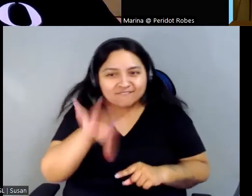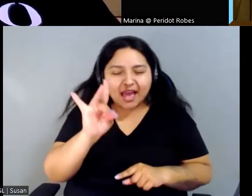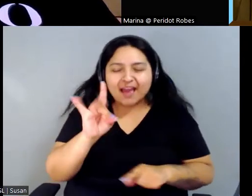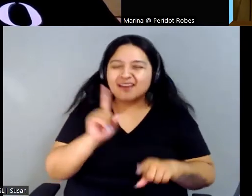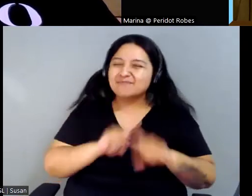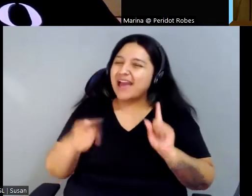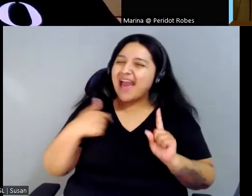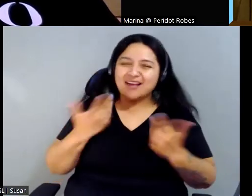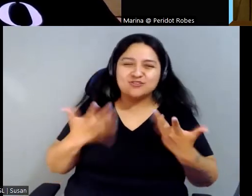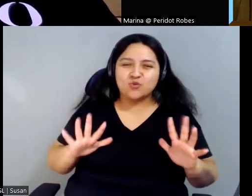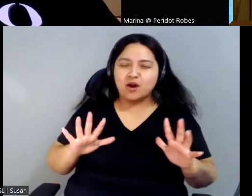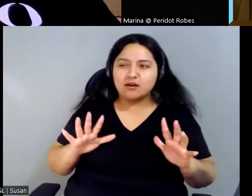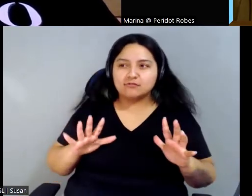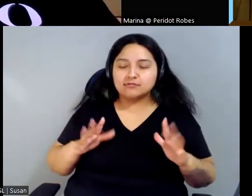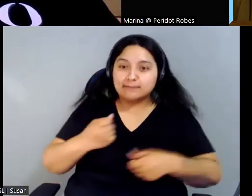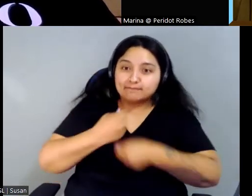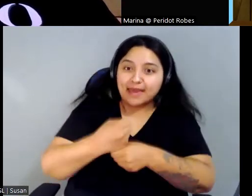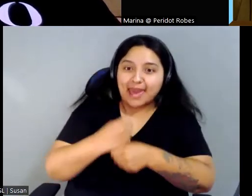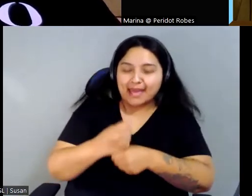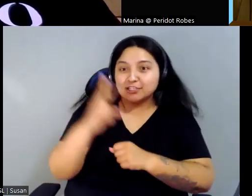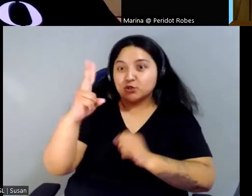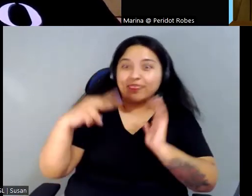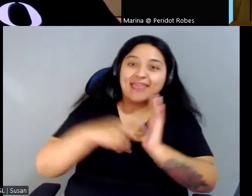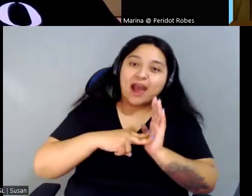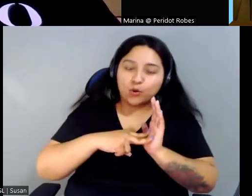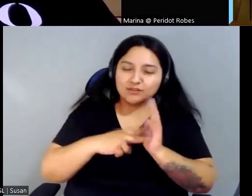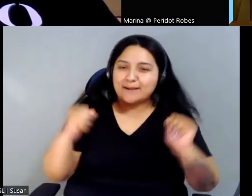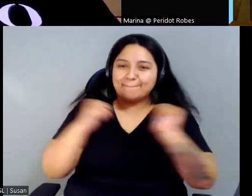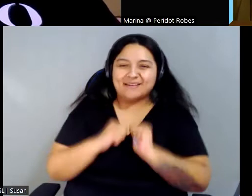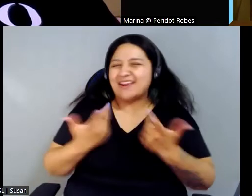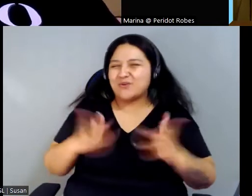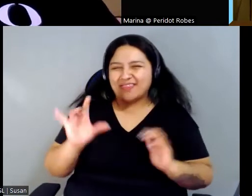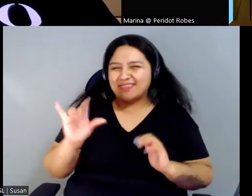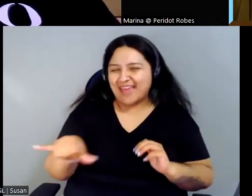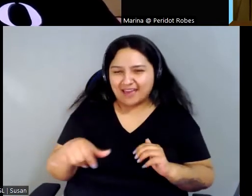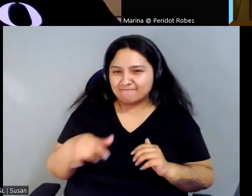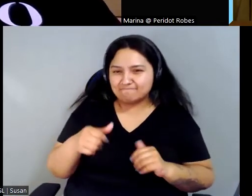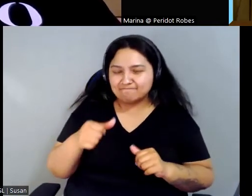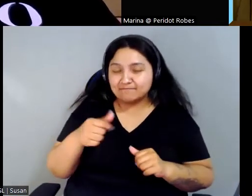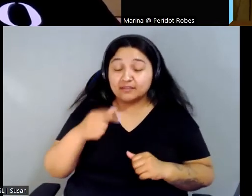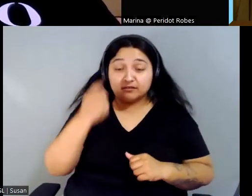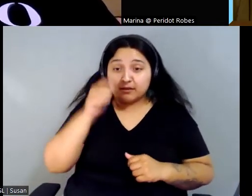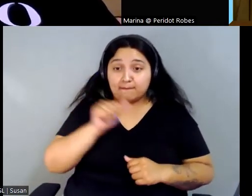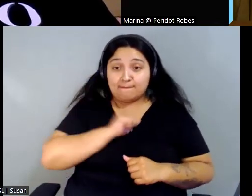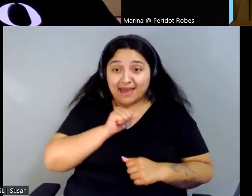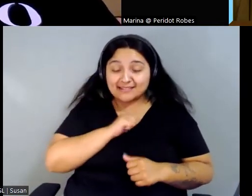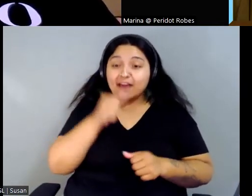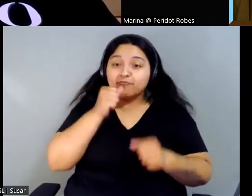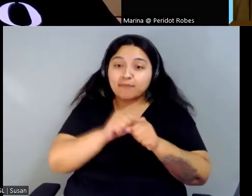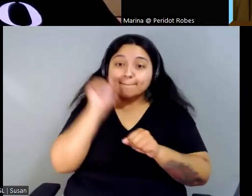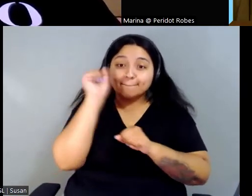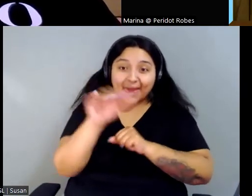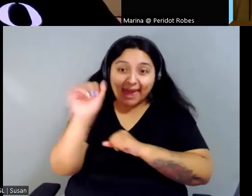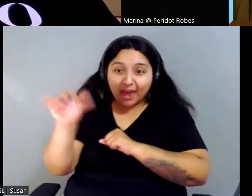want to be doing 2,000 pieces. I don't want it. I mail out myself. I carry everything to